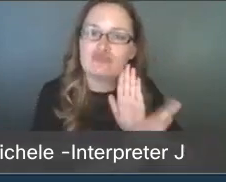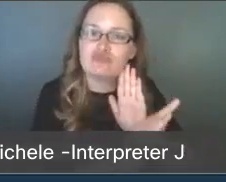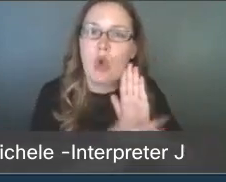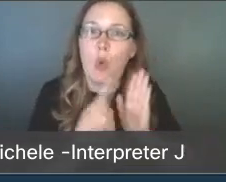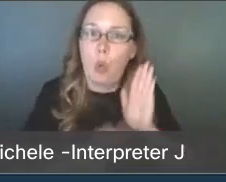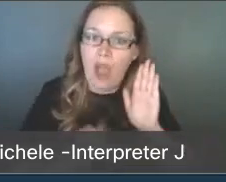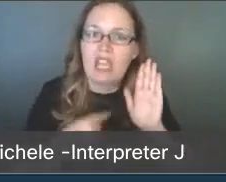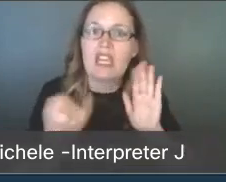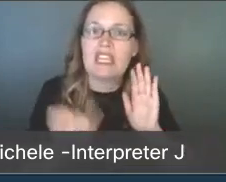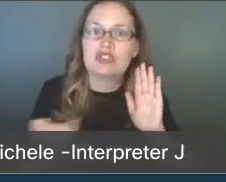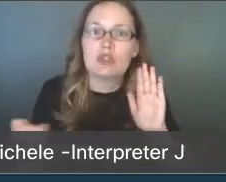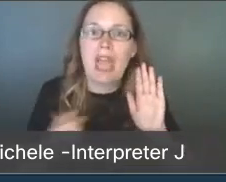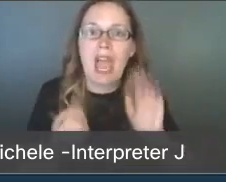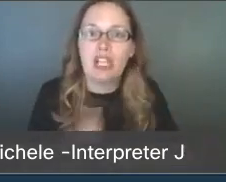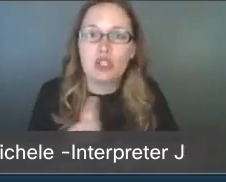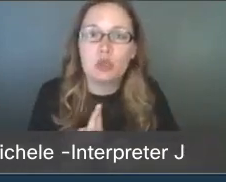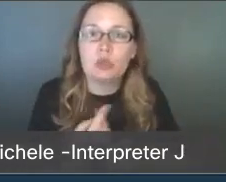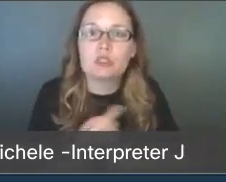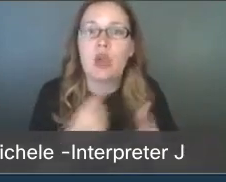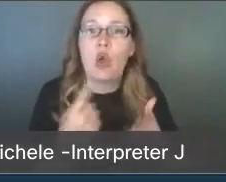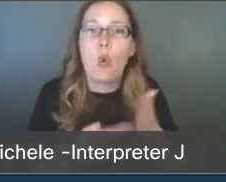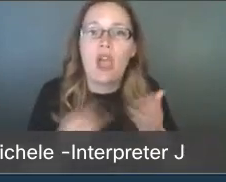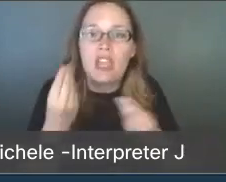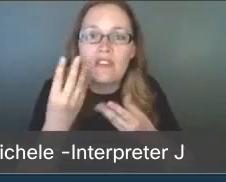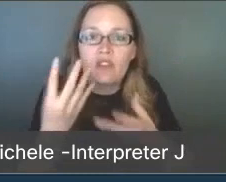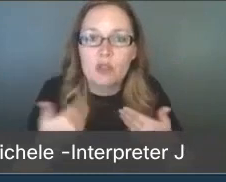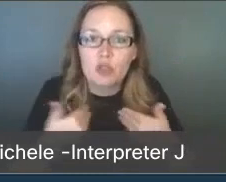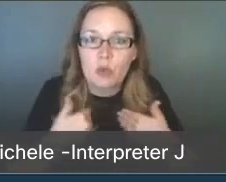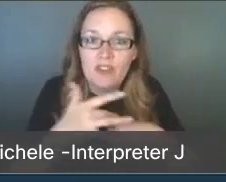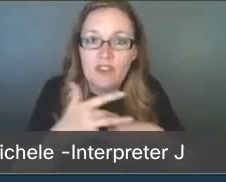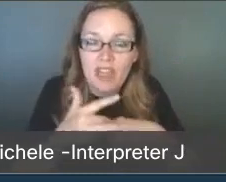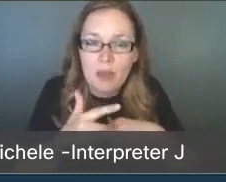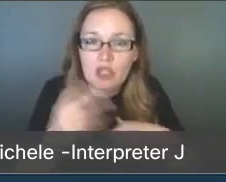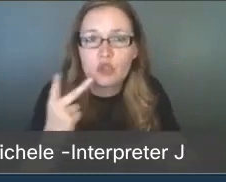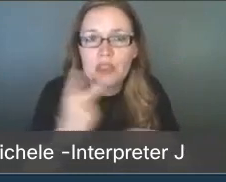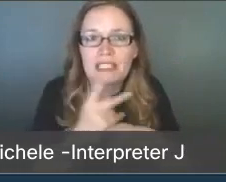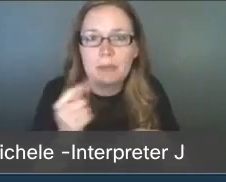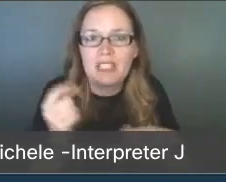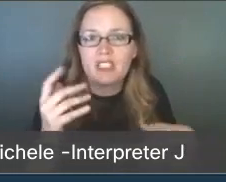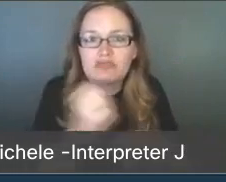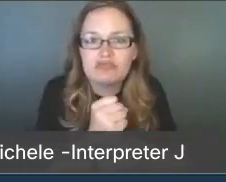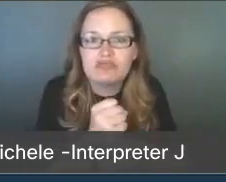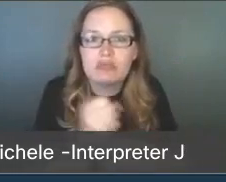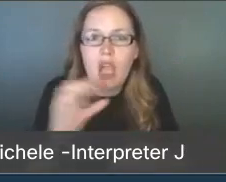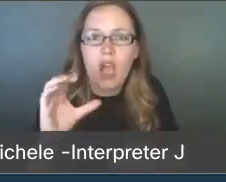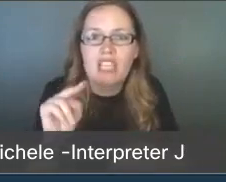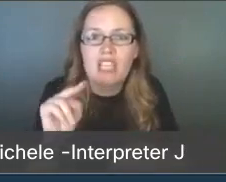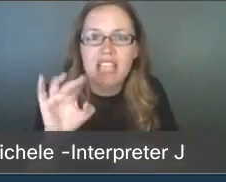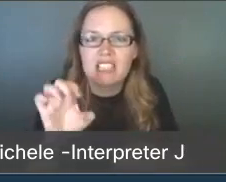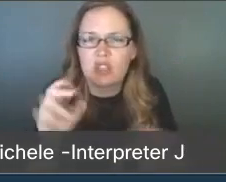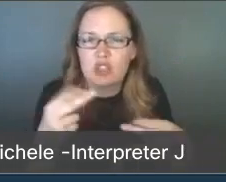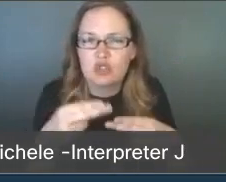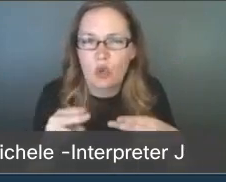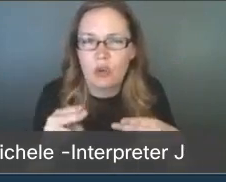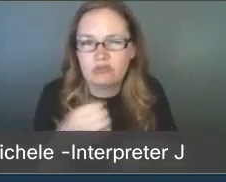what information you had available to you, to be concise. So in other words, keep it short. I don't think that you need to